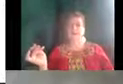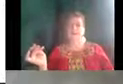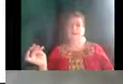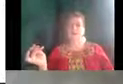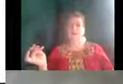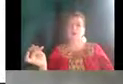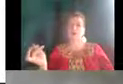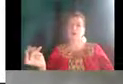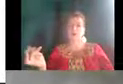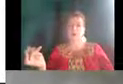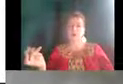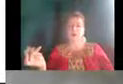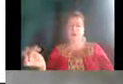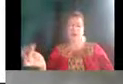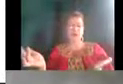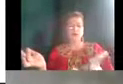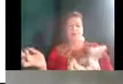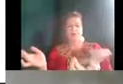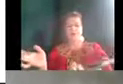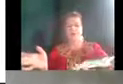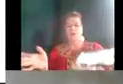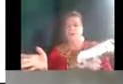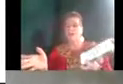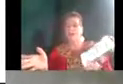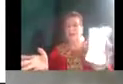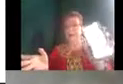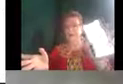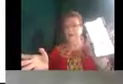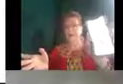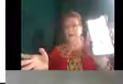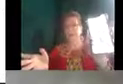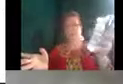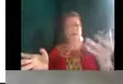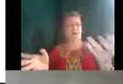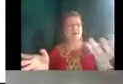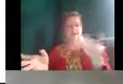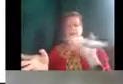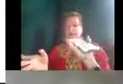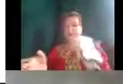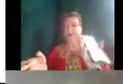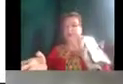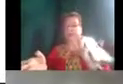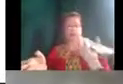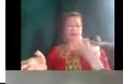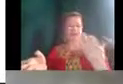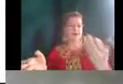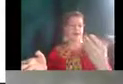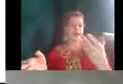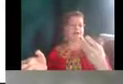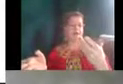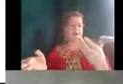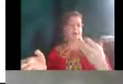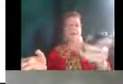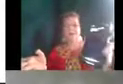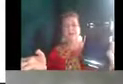text message or to make a phone call so on the apple phone here it's it's hey siri so i